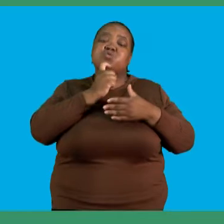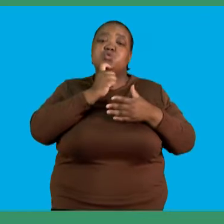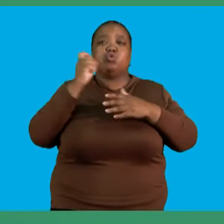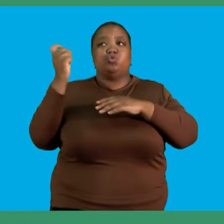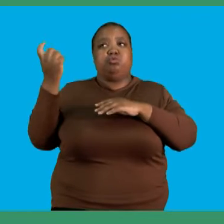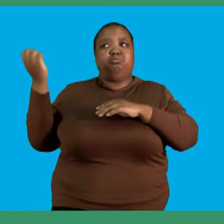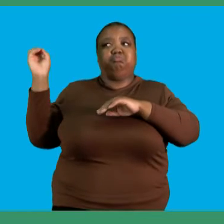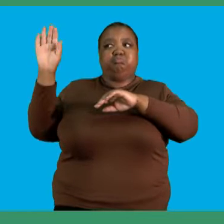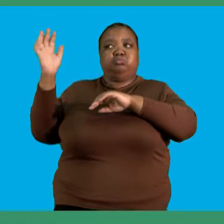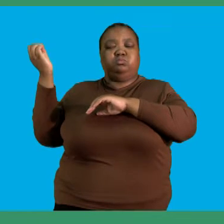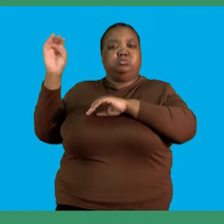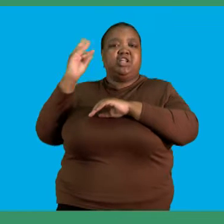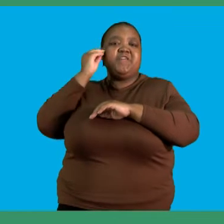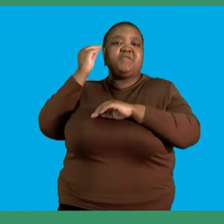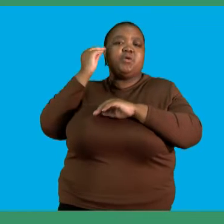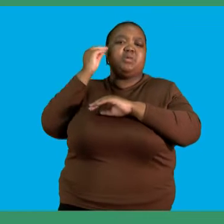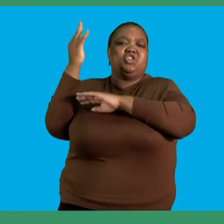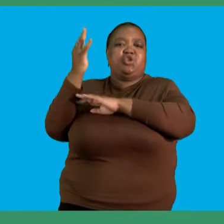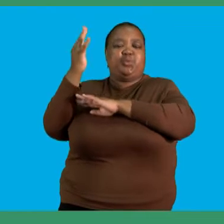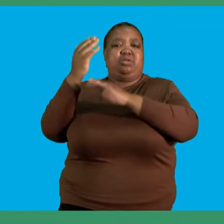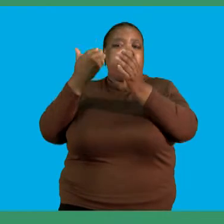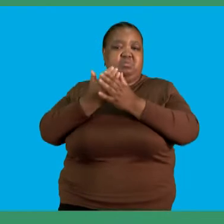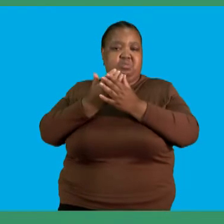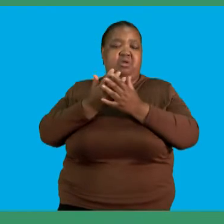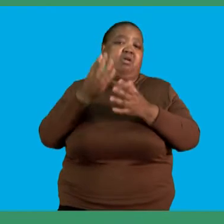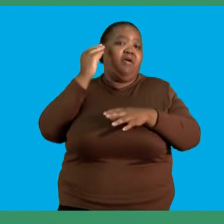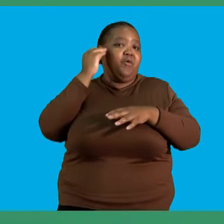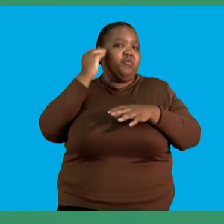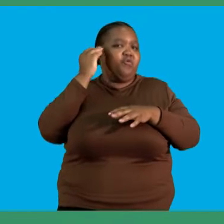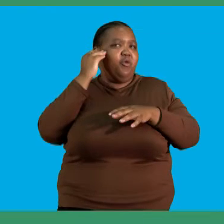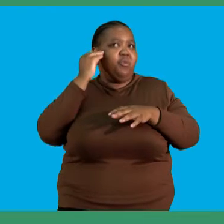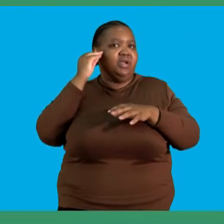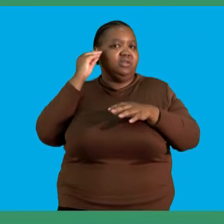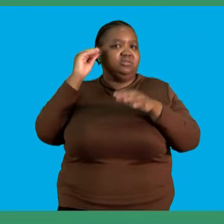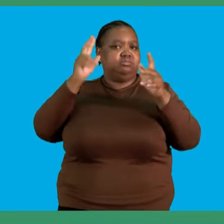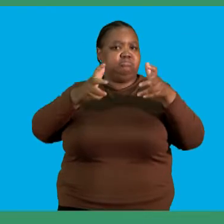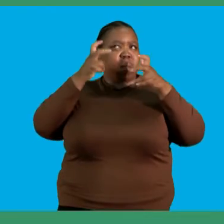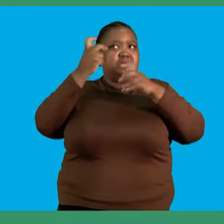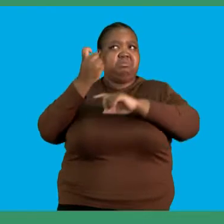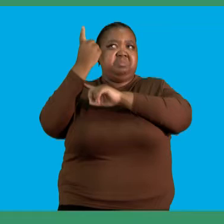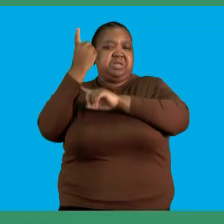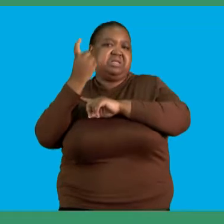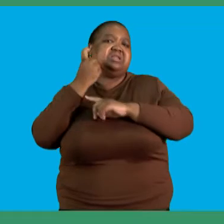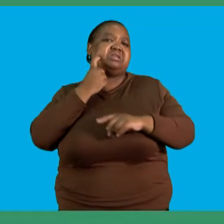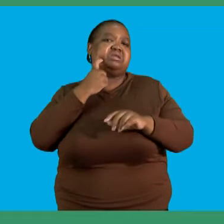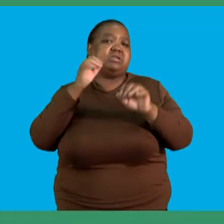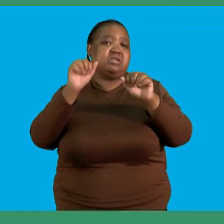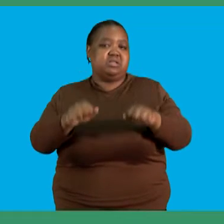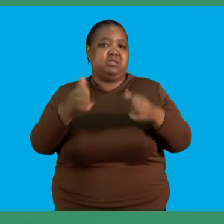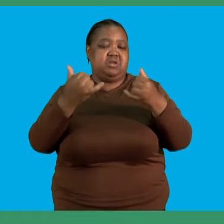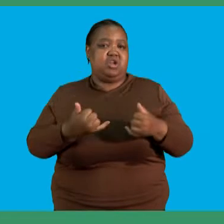used to present the information or make it easier to understand.